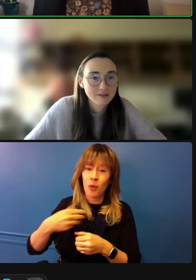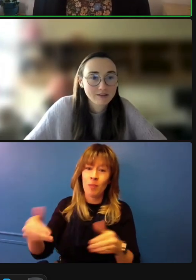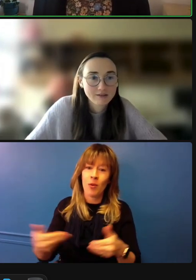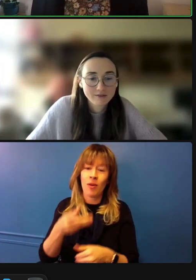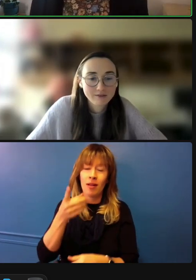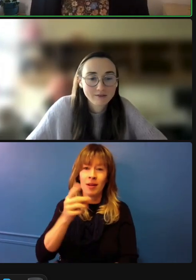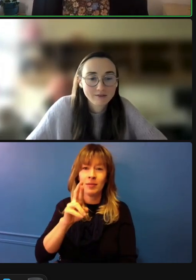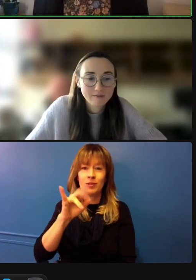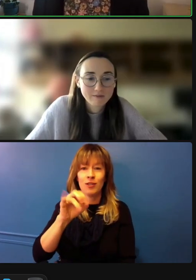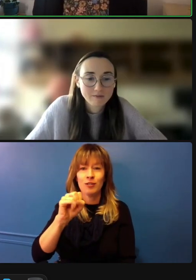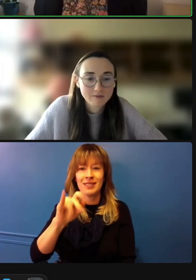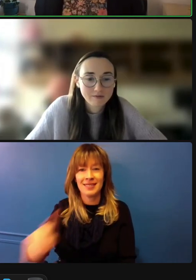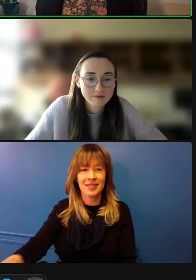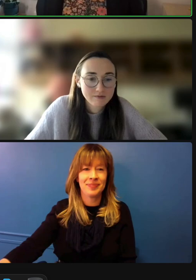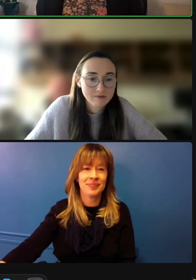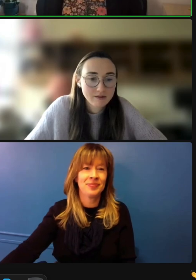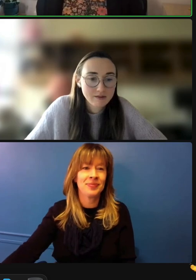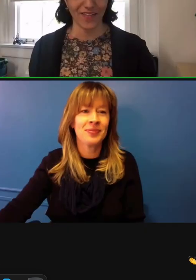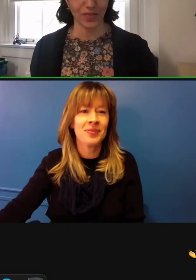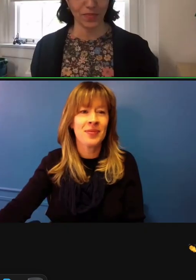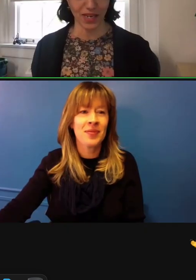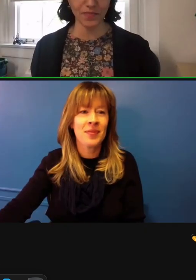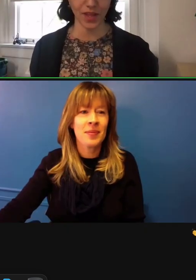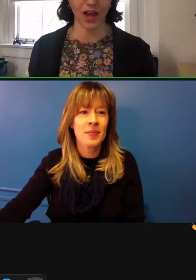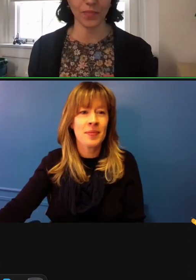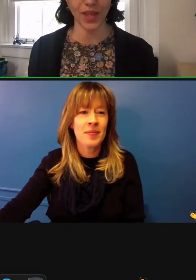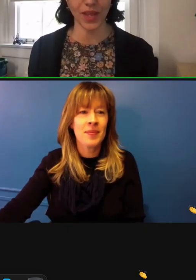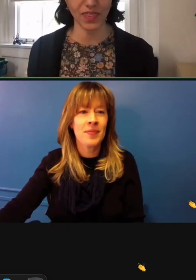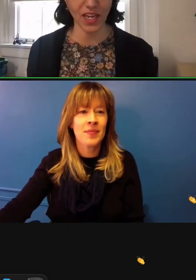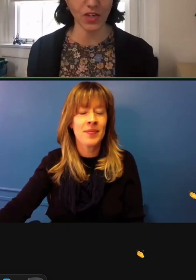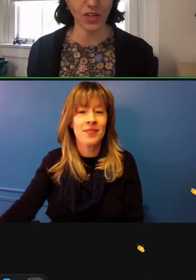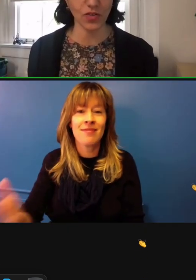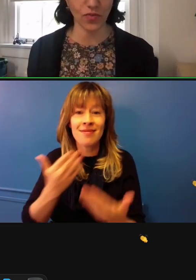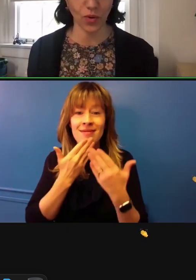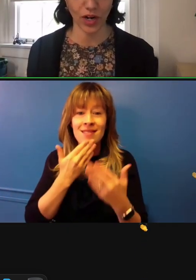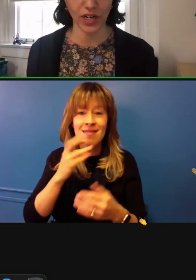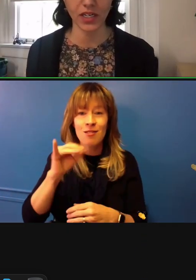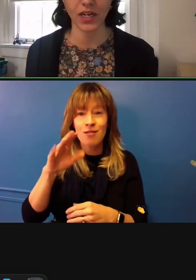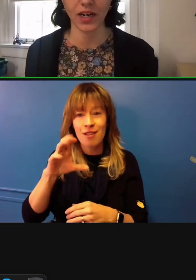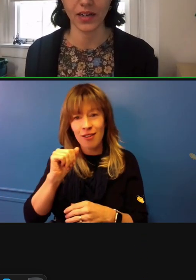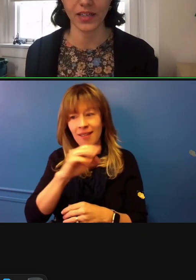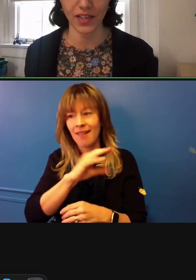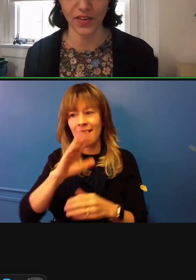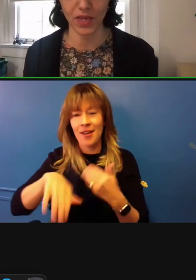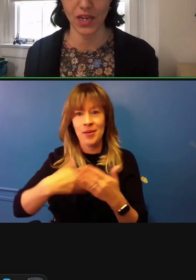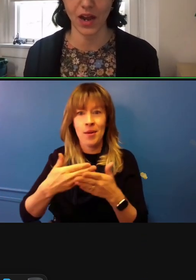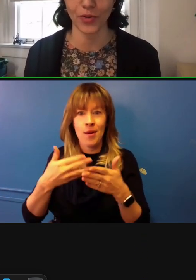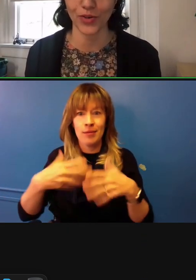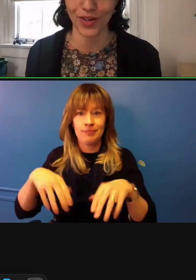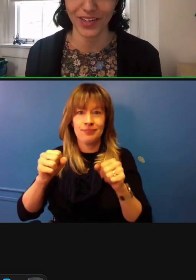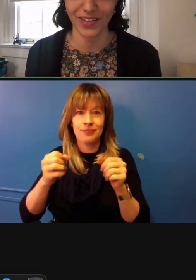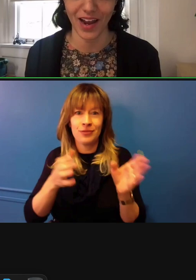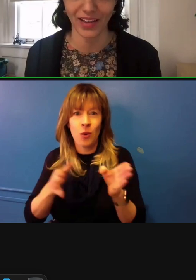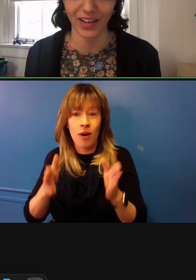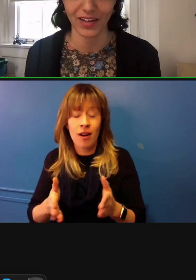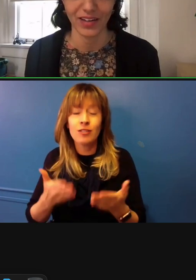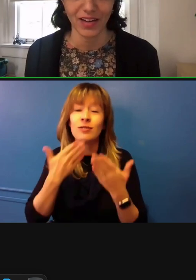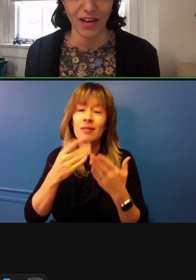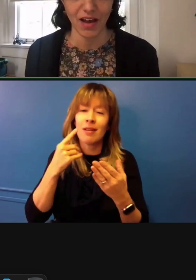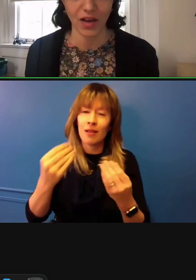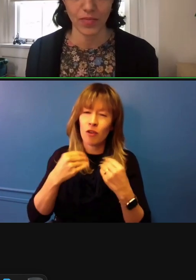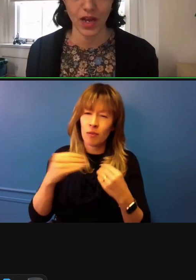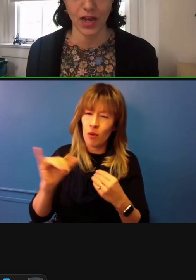so much, Erica, and thank you to all of the organizers for having me. And thank you for giving me an opportunity to